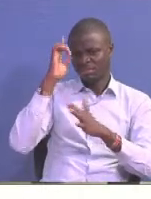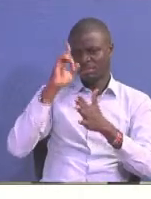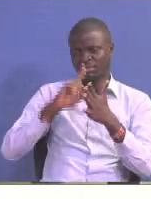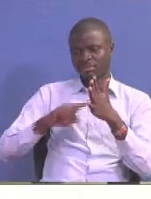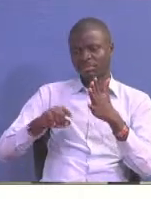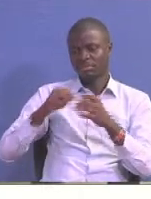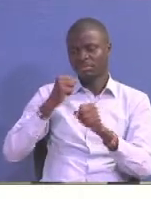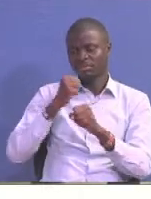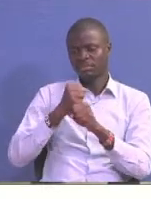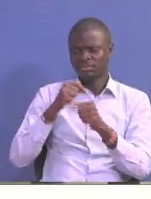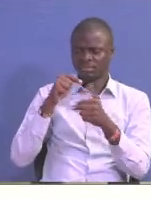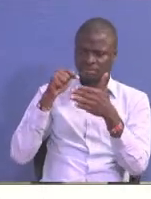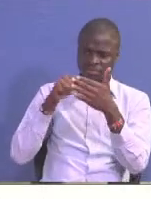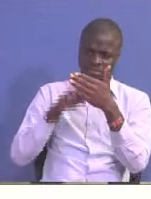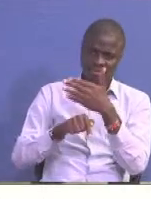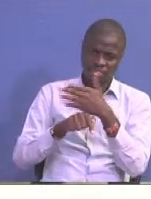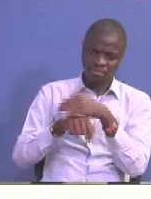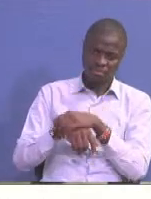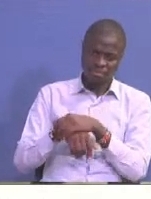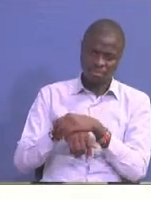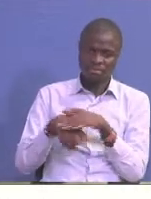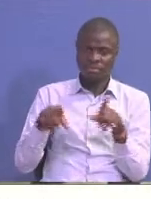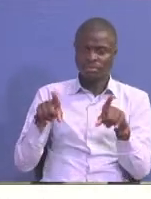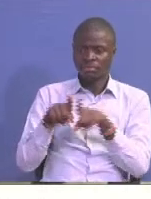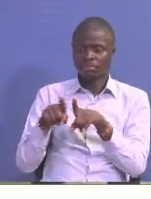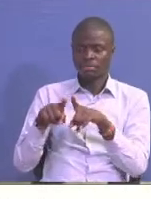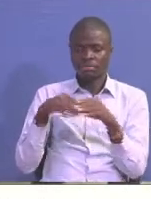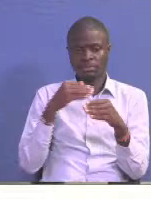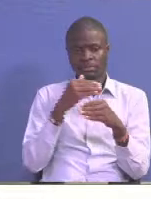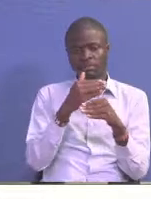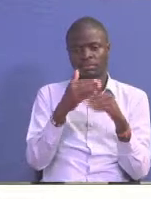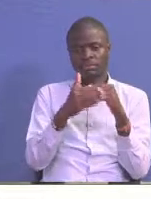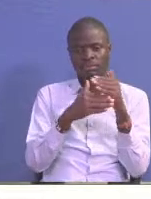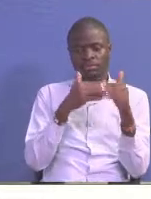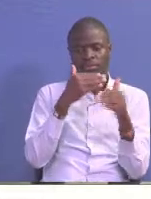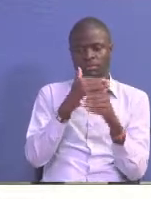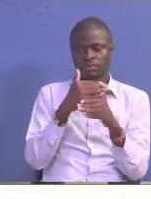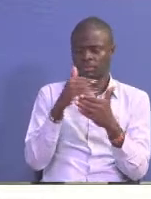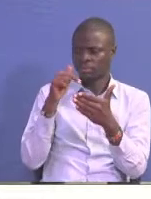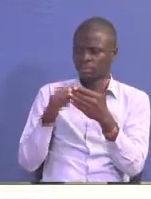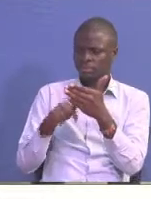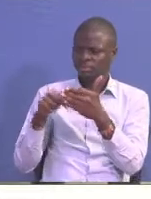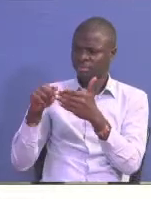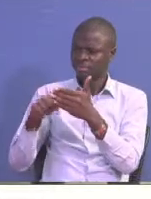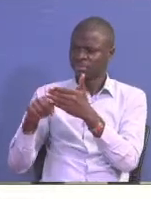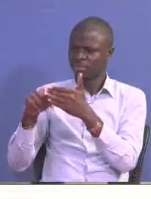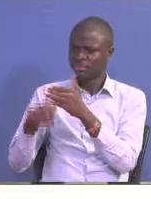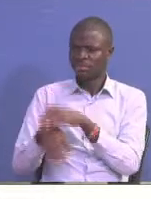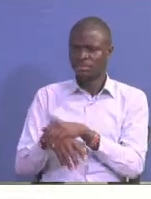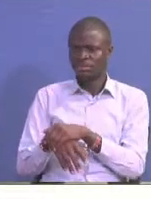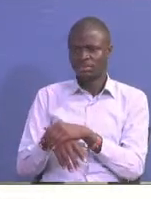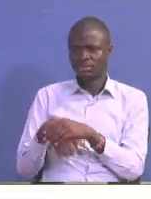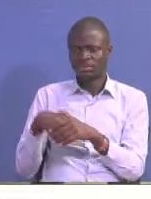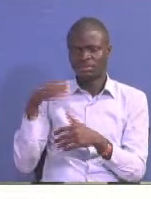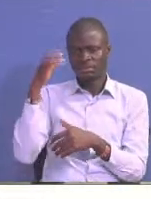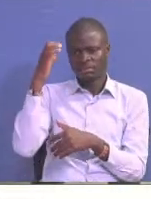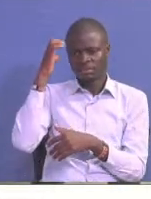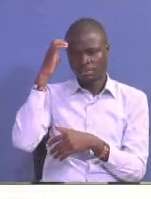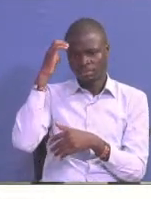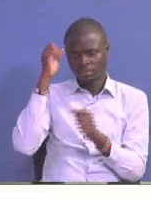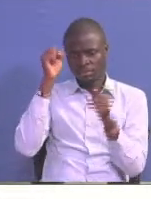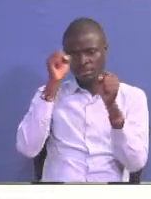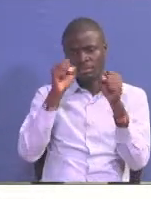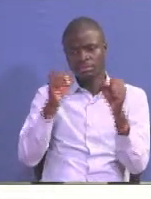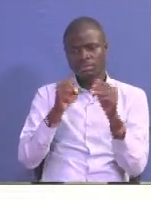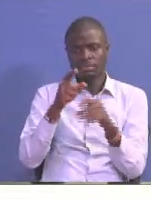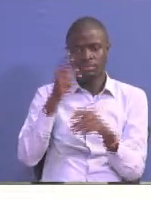is to deepen the same structure, but they keep on deepening the education system.